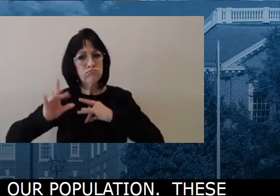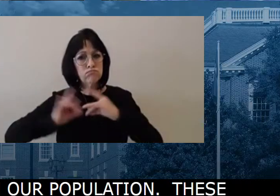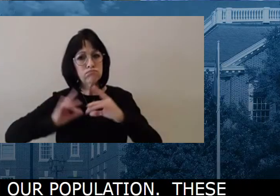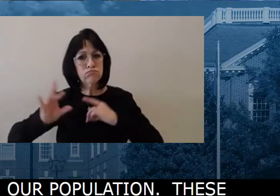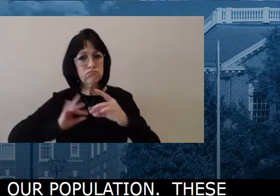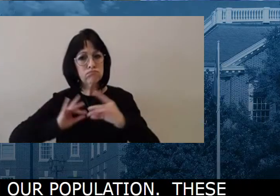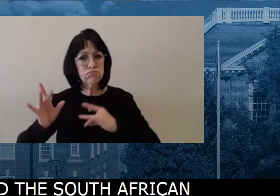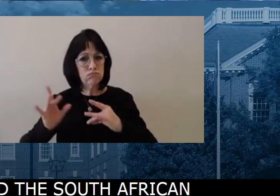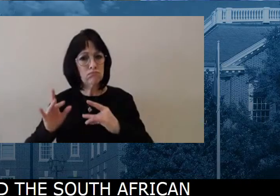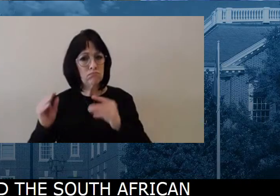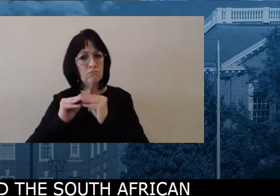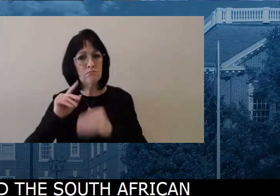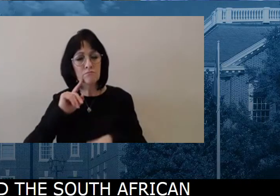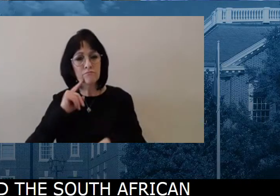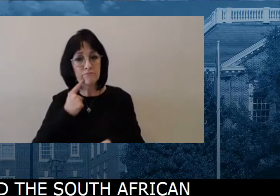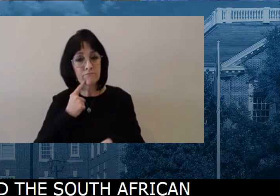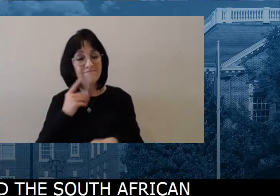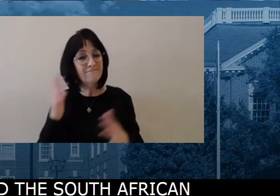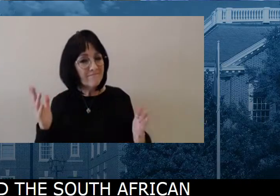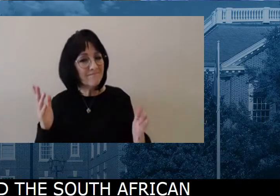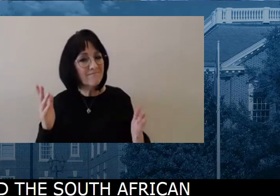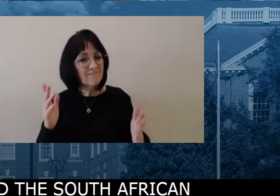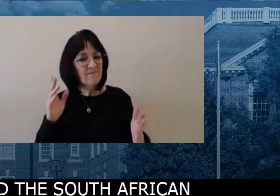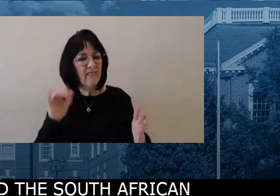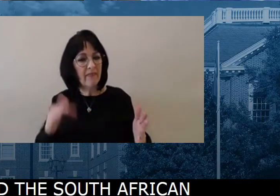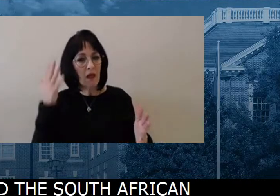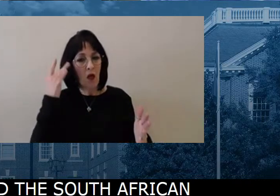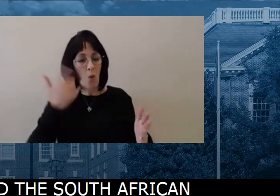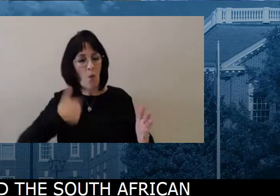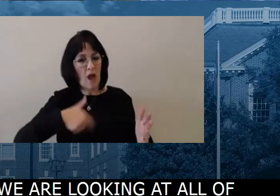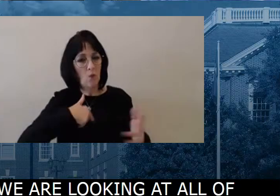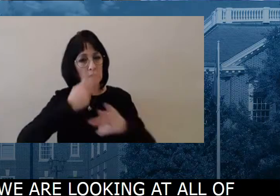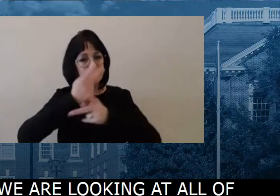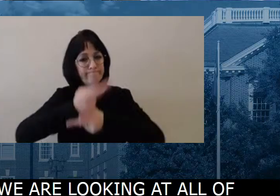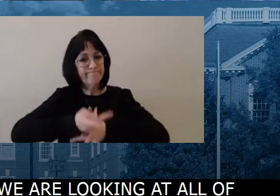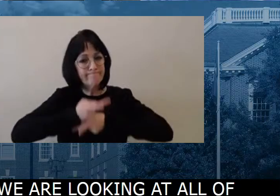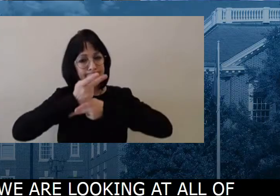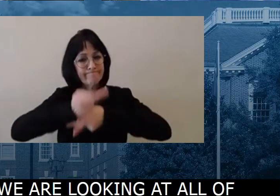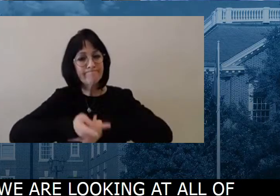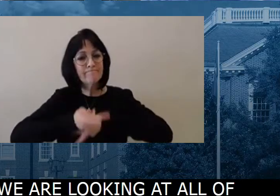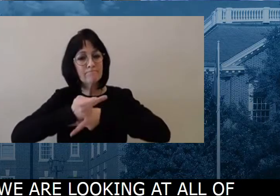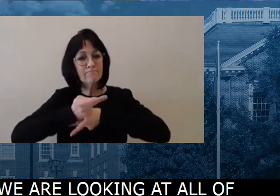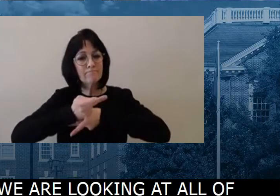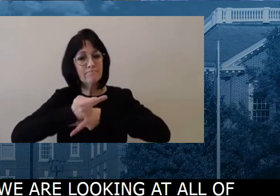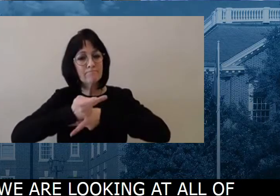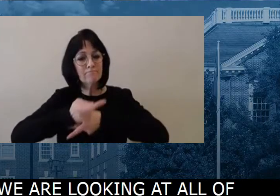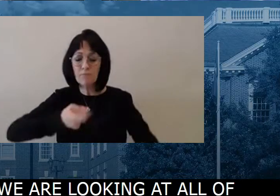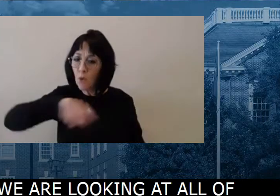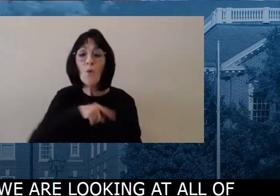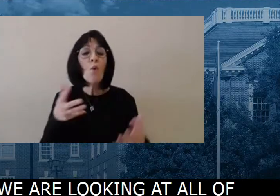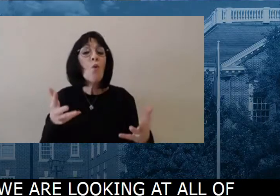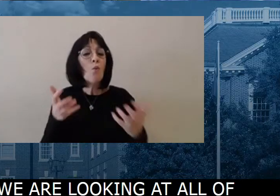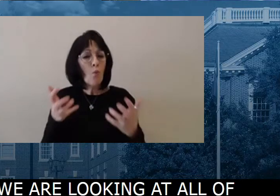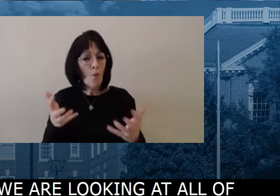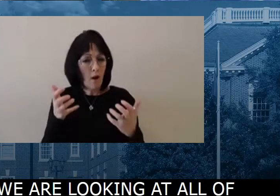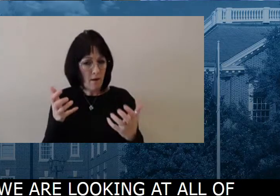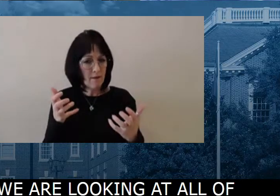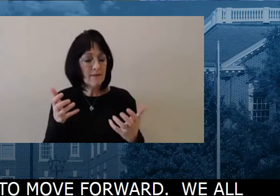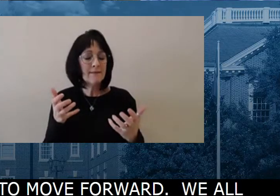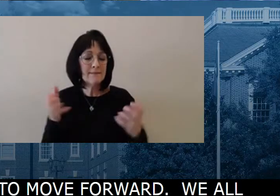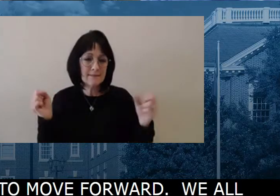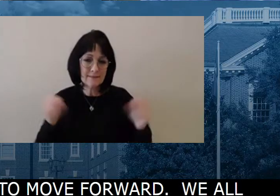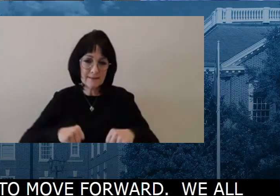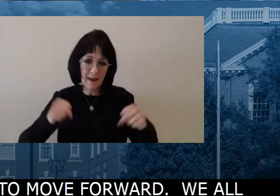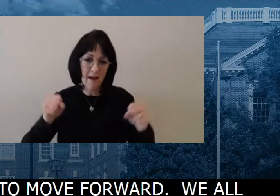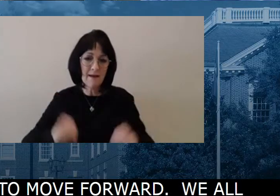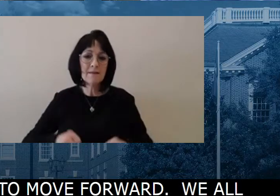of this with caution. We all want to move forward. We all want to be able to decrease restrictions